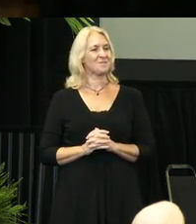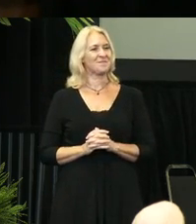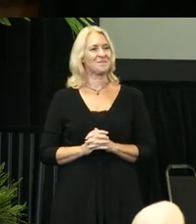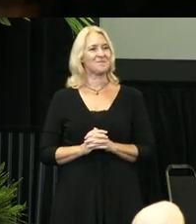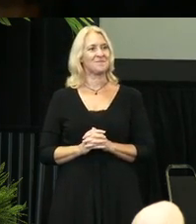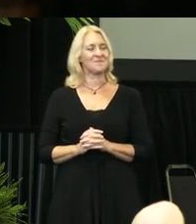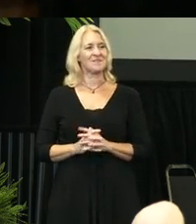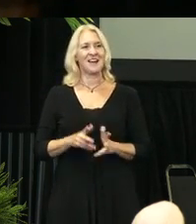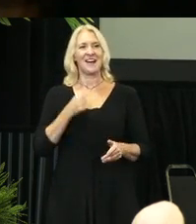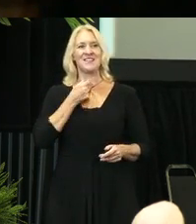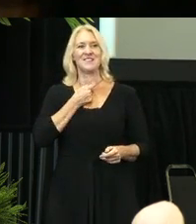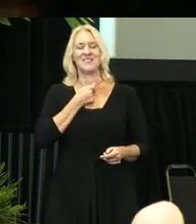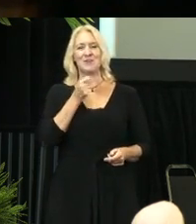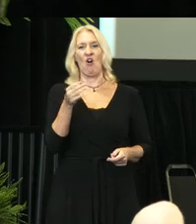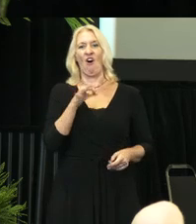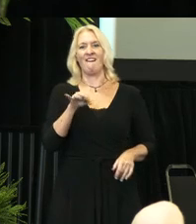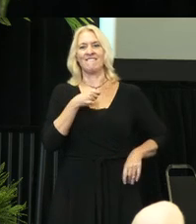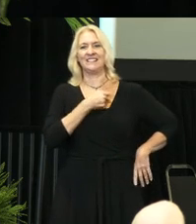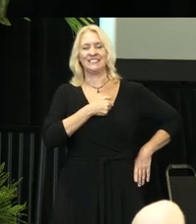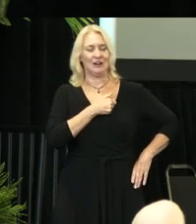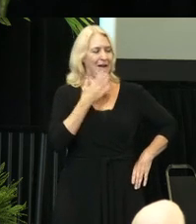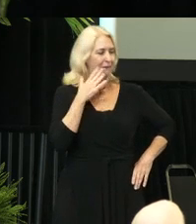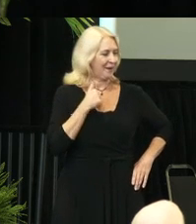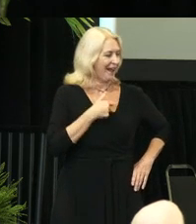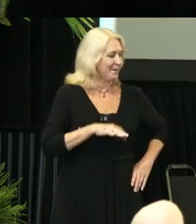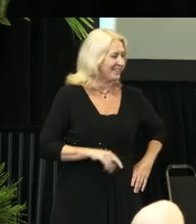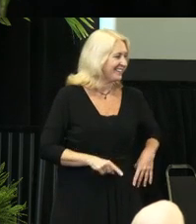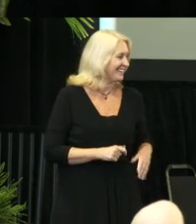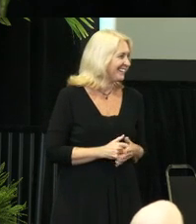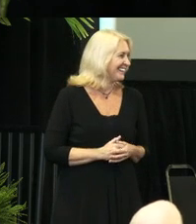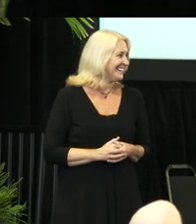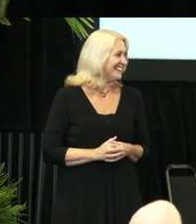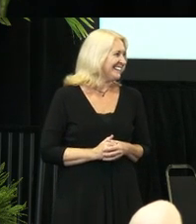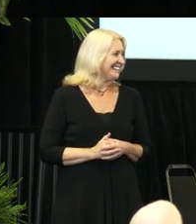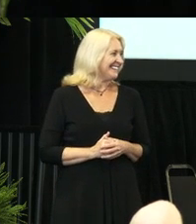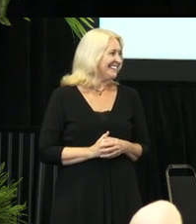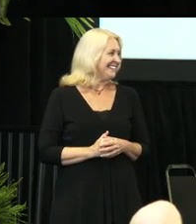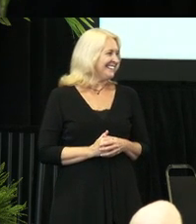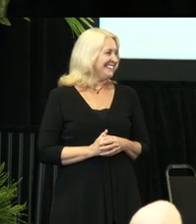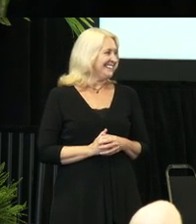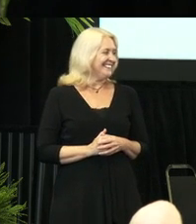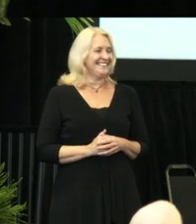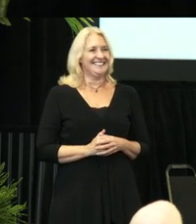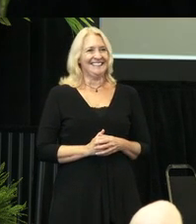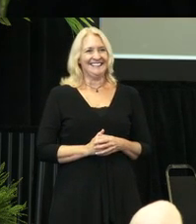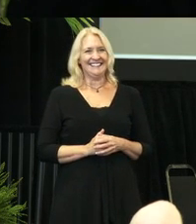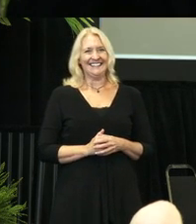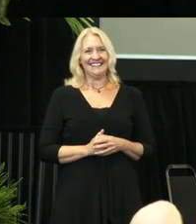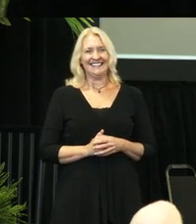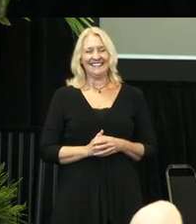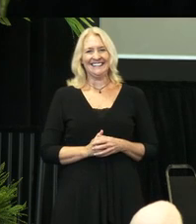Oh, I turned it off. Never happened.